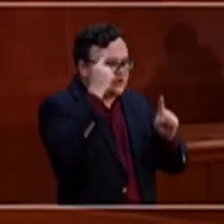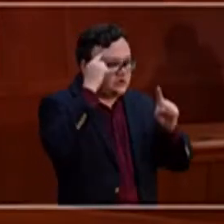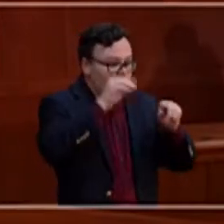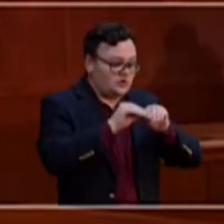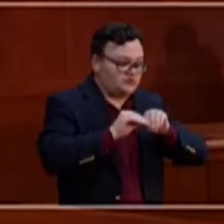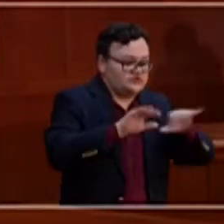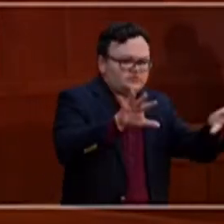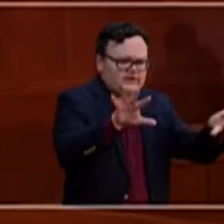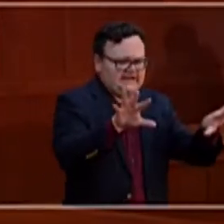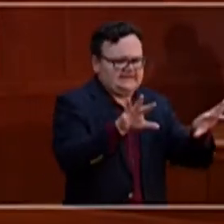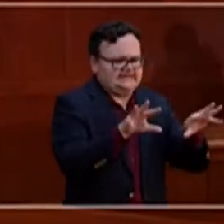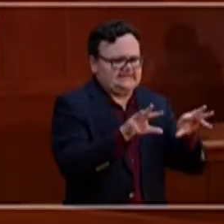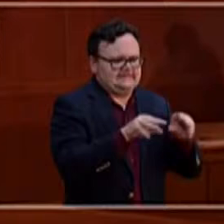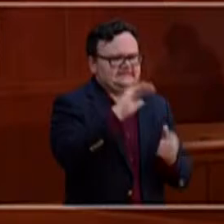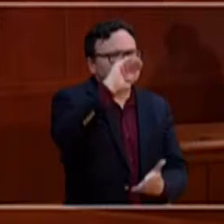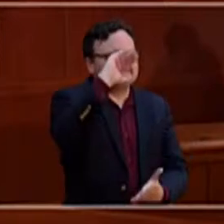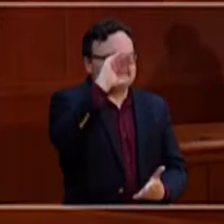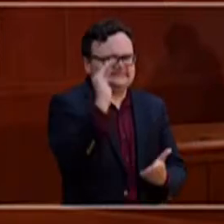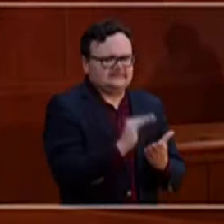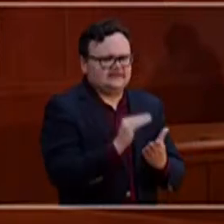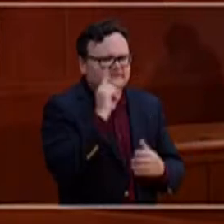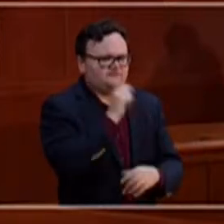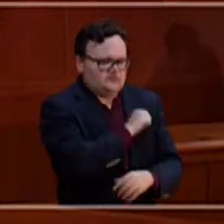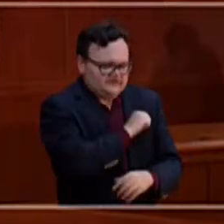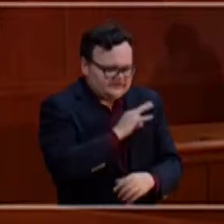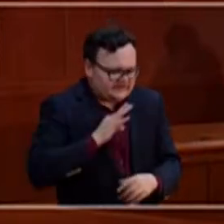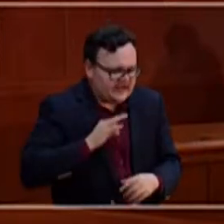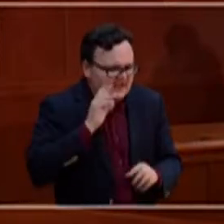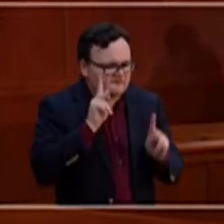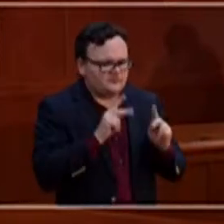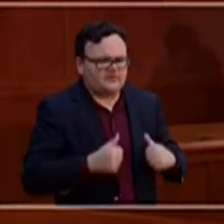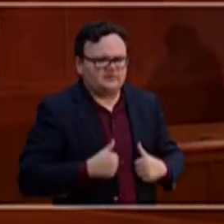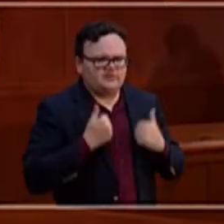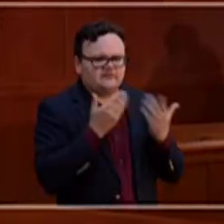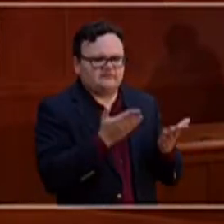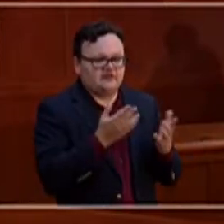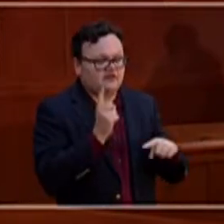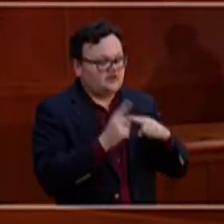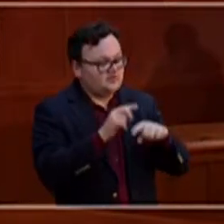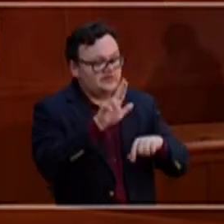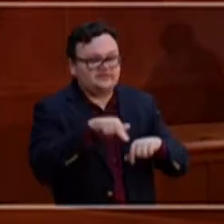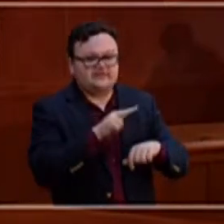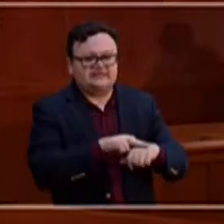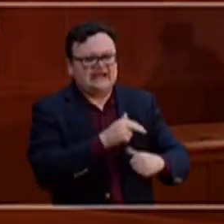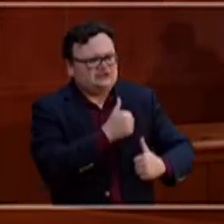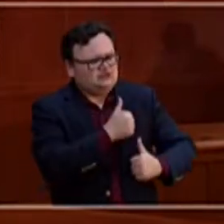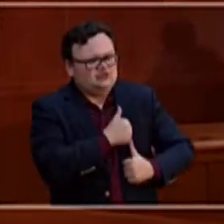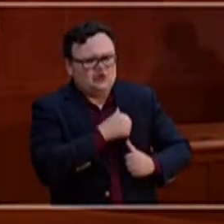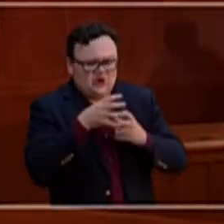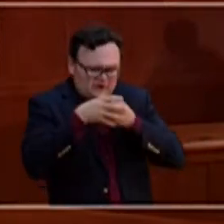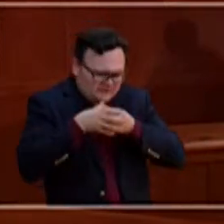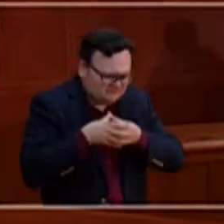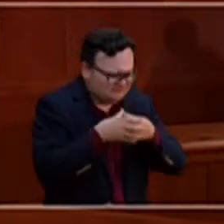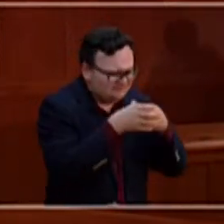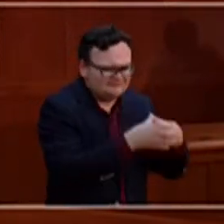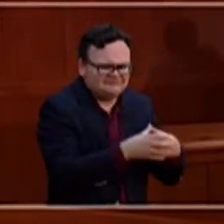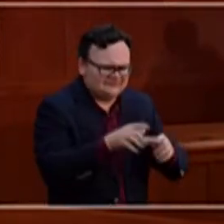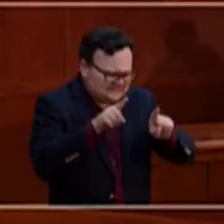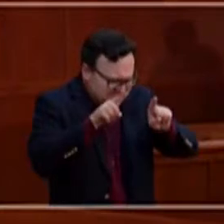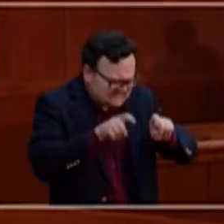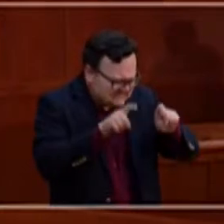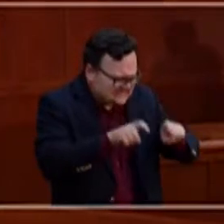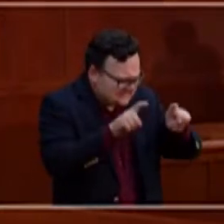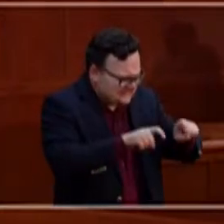the facilities from staff to residents. We had National Guard strike teams going to nursing homes, testing the residents, testing staff